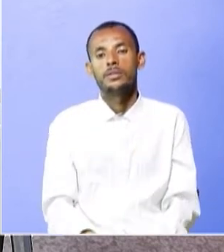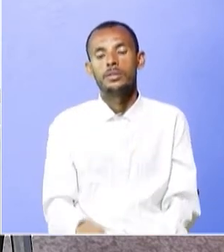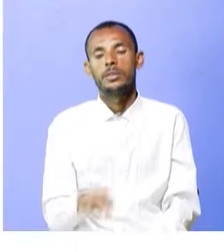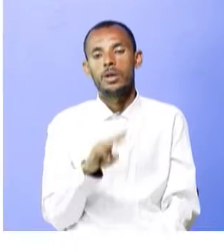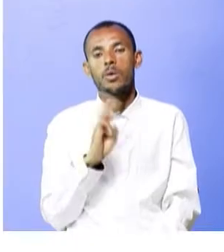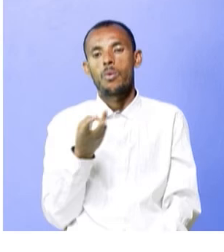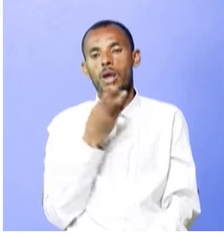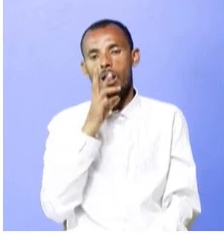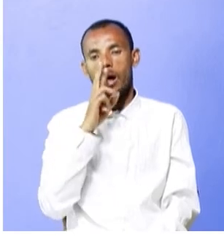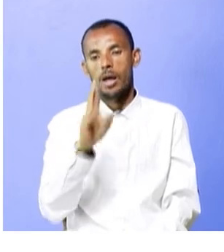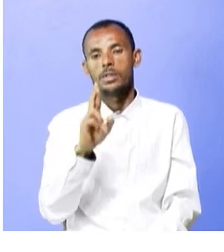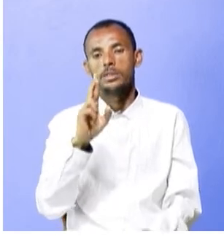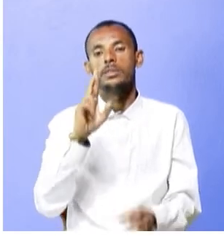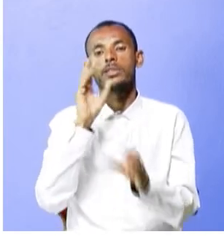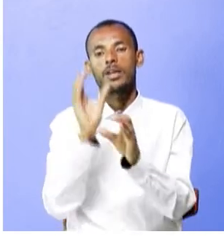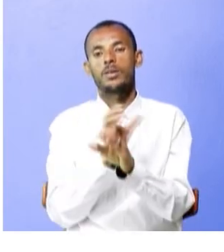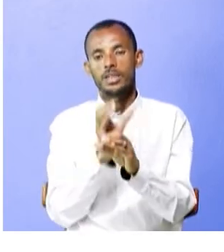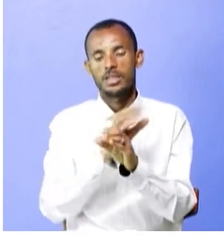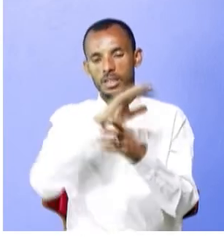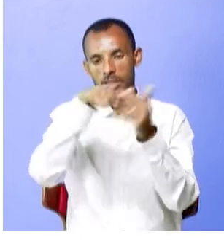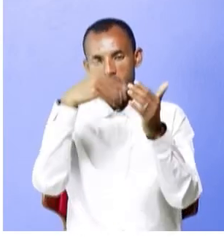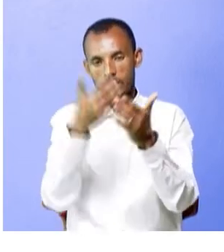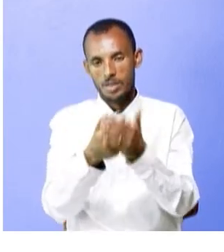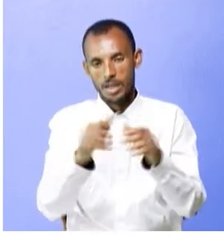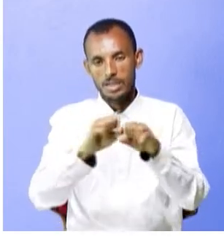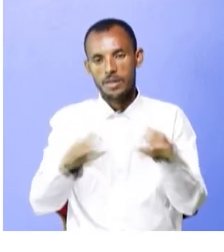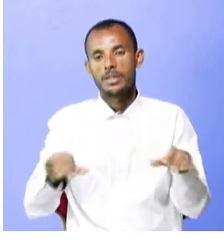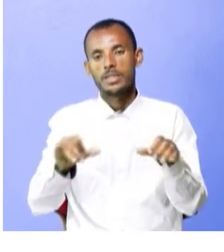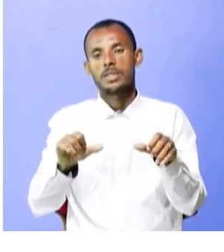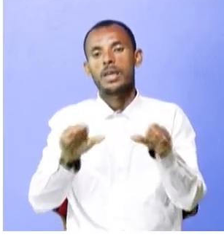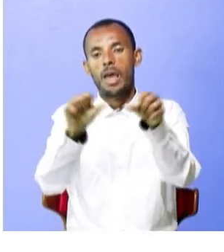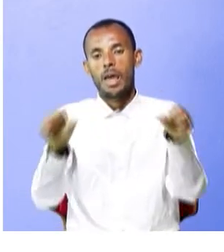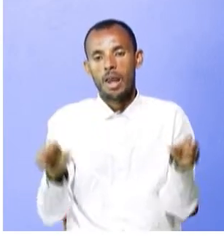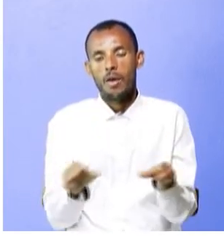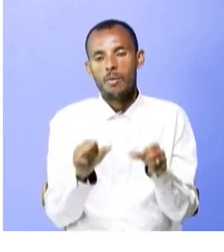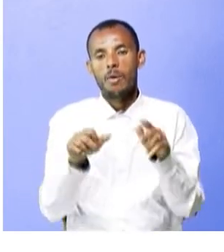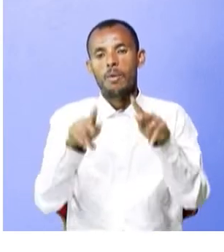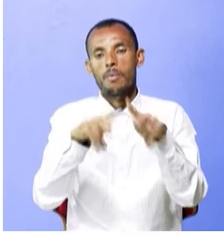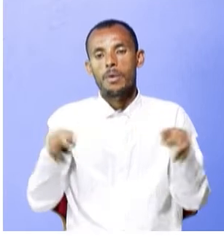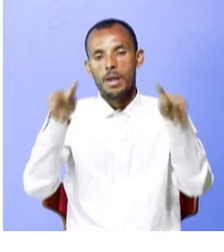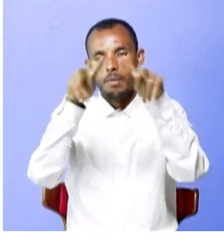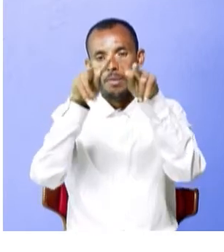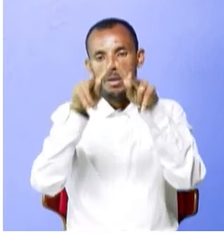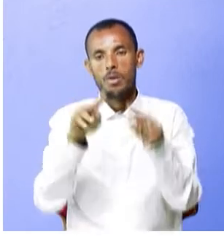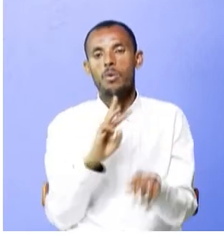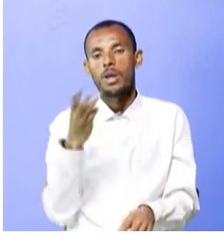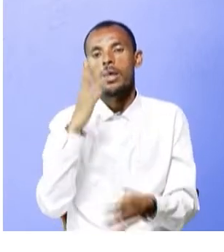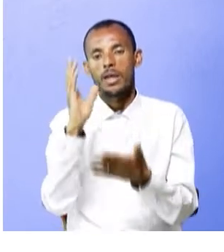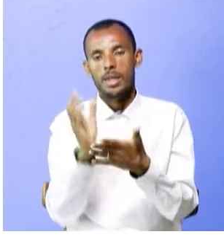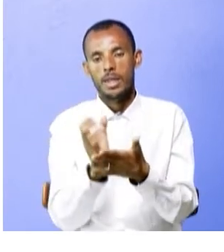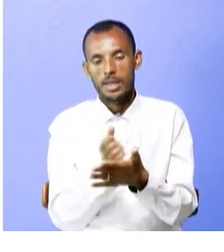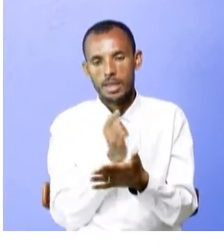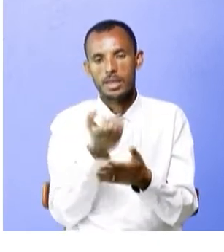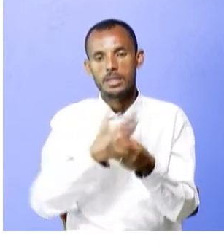we are calculating the total surface area of a pyramid, we take the sum of the lateral